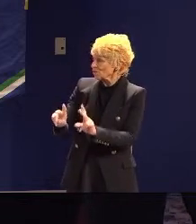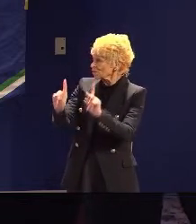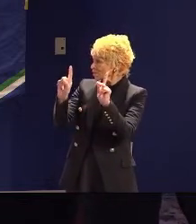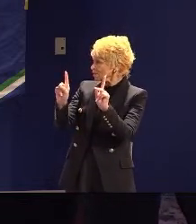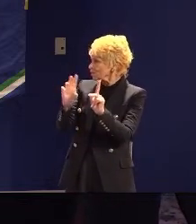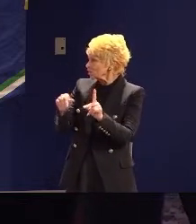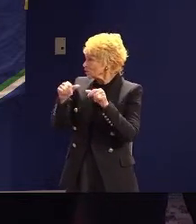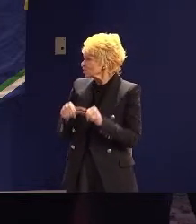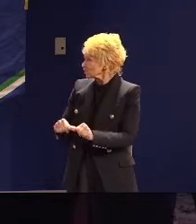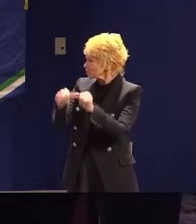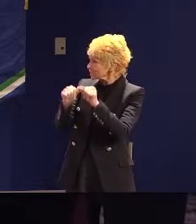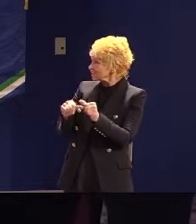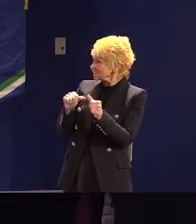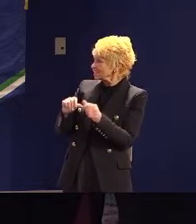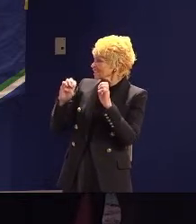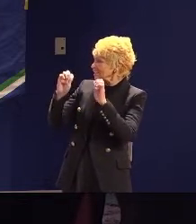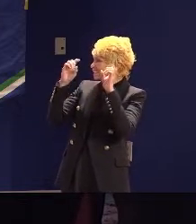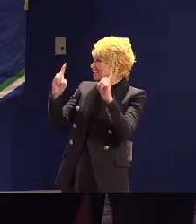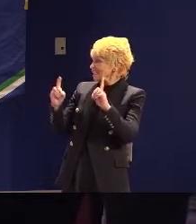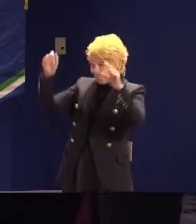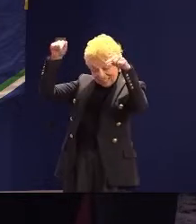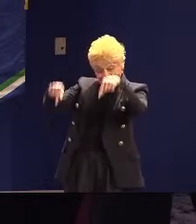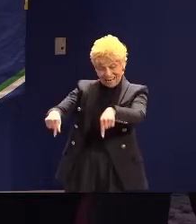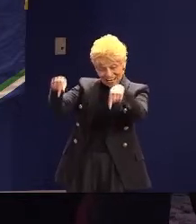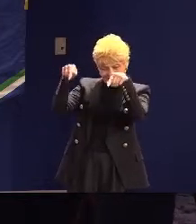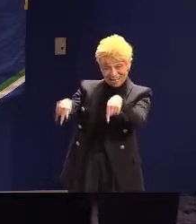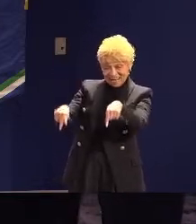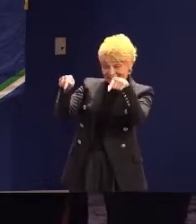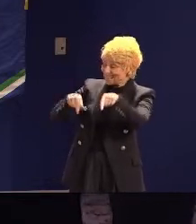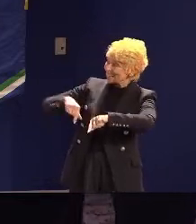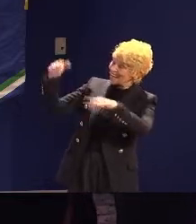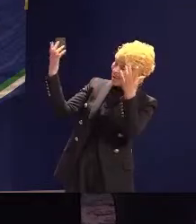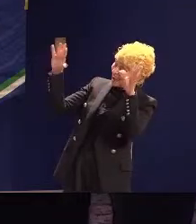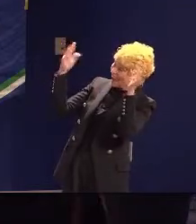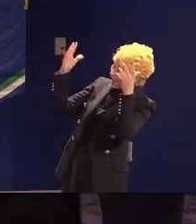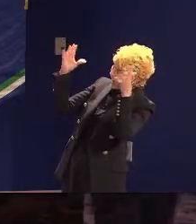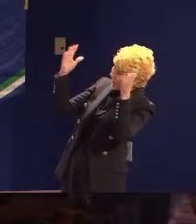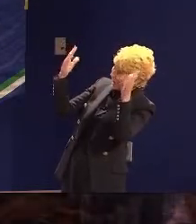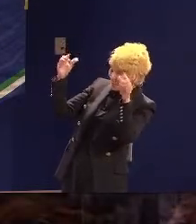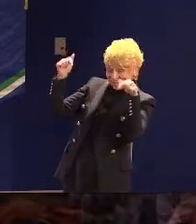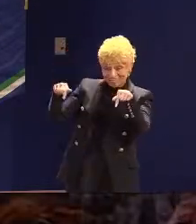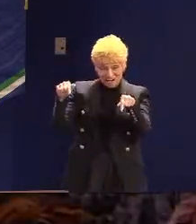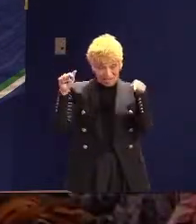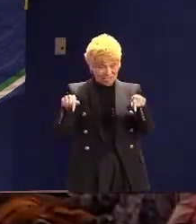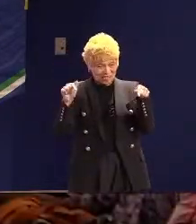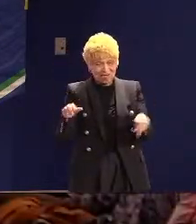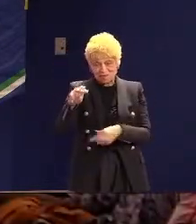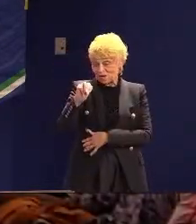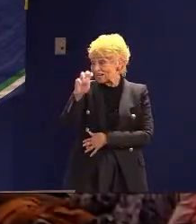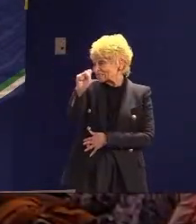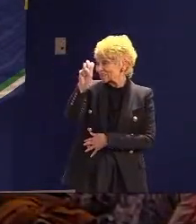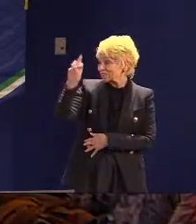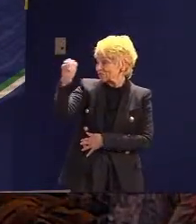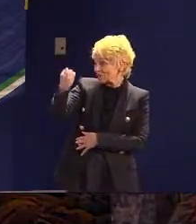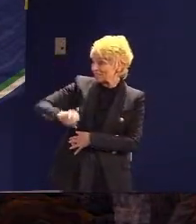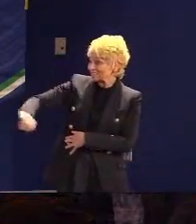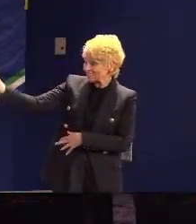her education right here. Her #1 choice, Morehouse School of